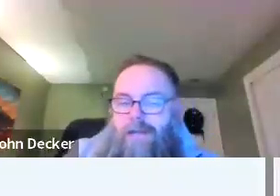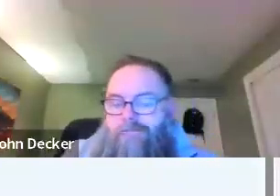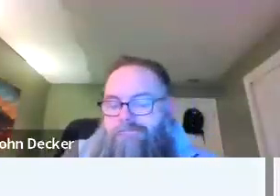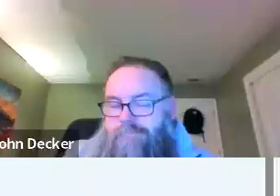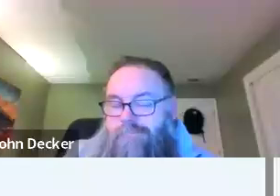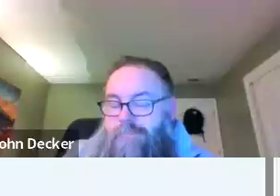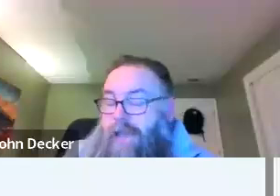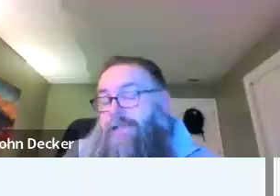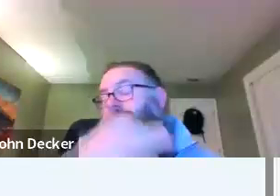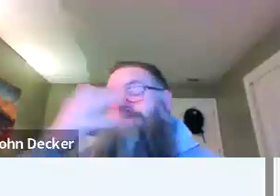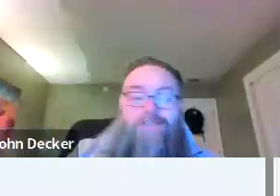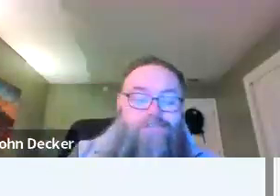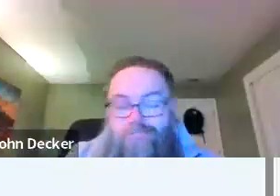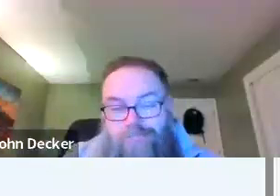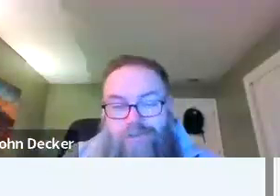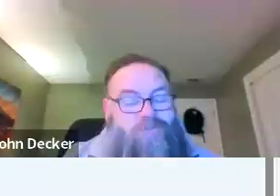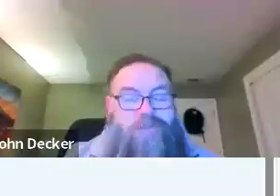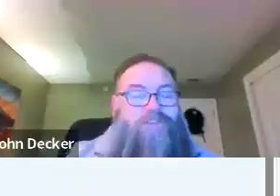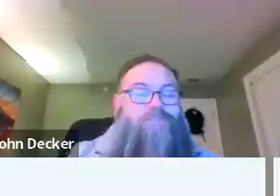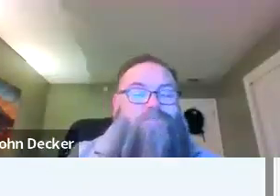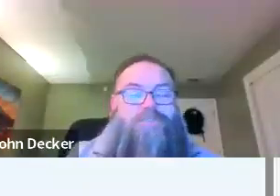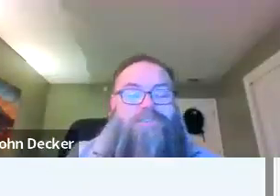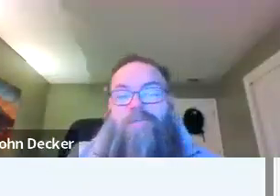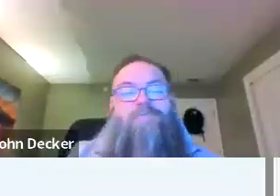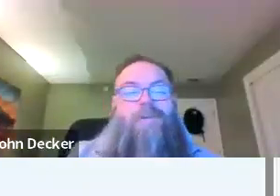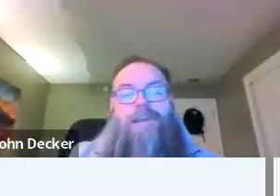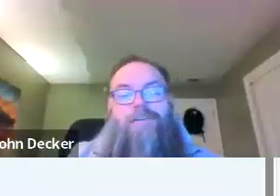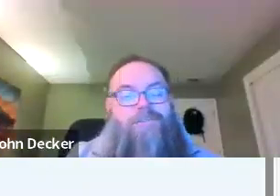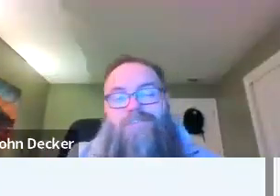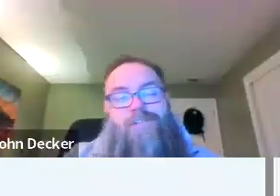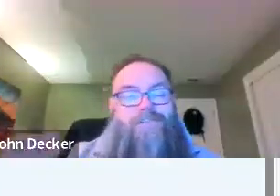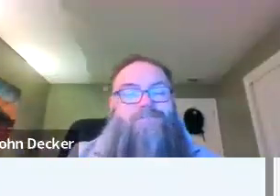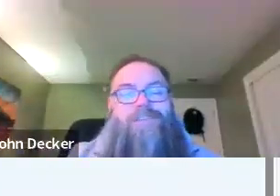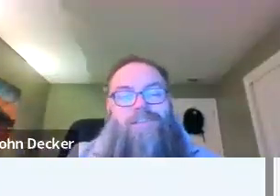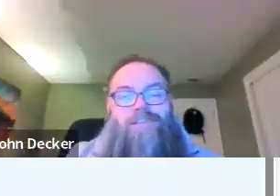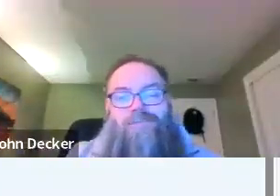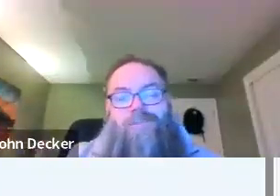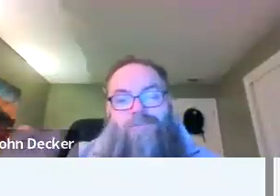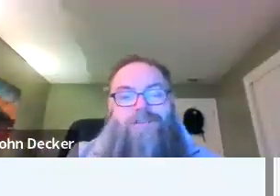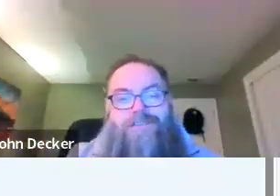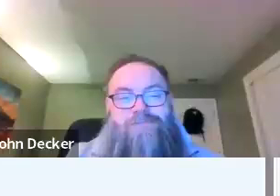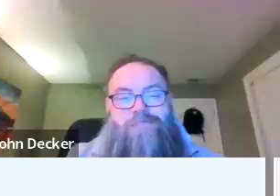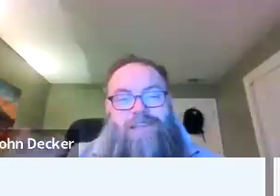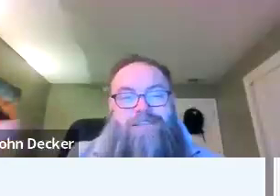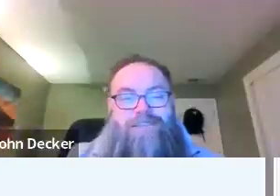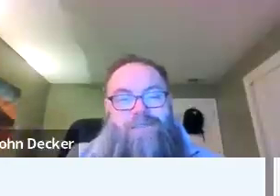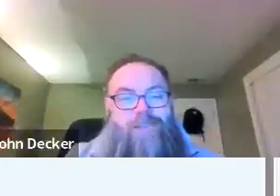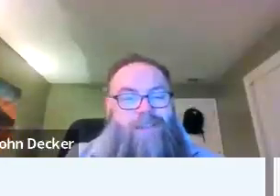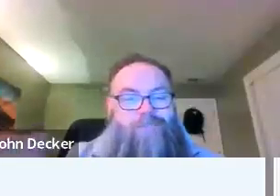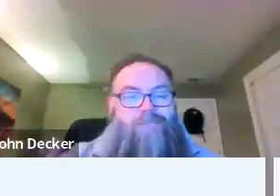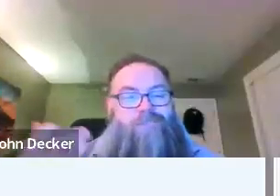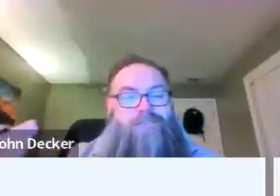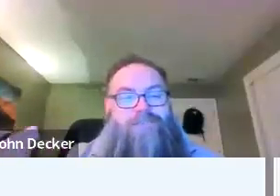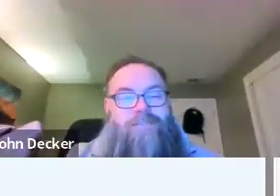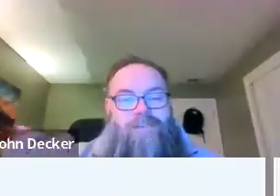Services. As you can imagine, their communication with CMS right now is a little interesting. We're in the process of updating the